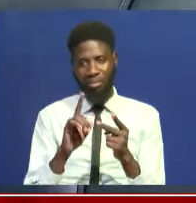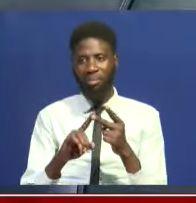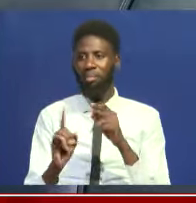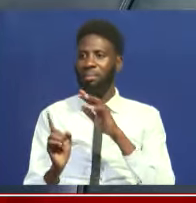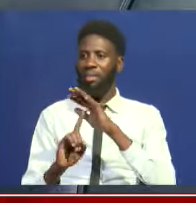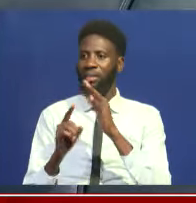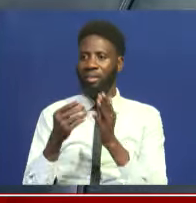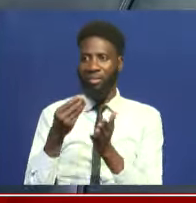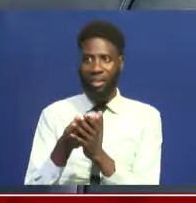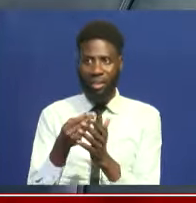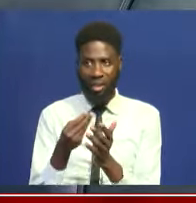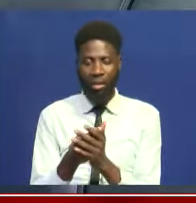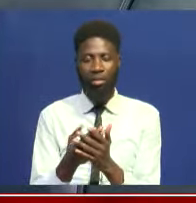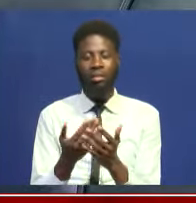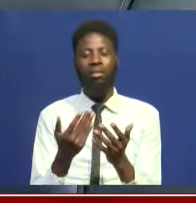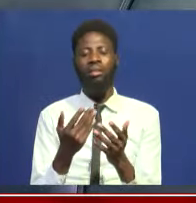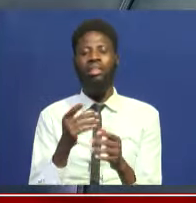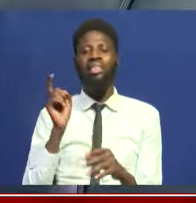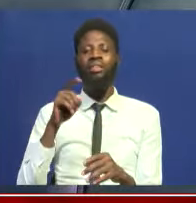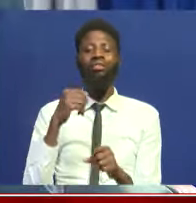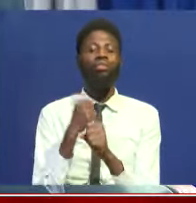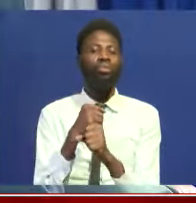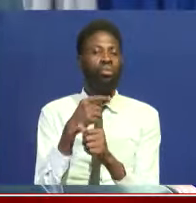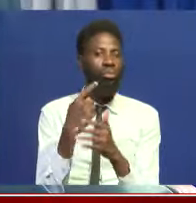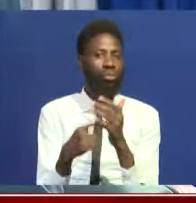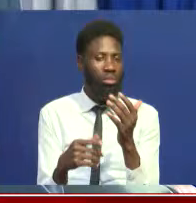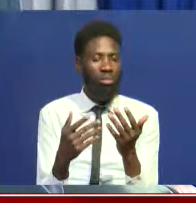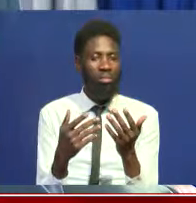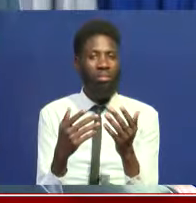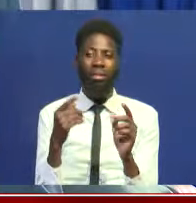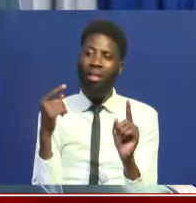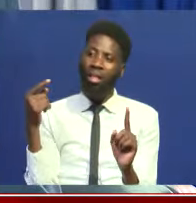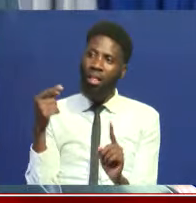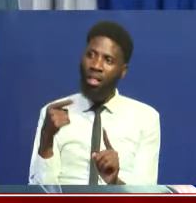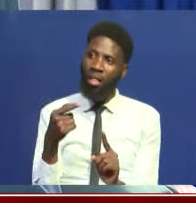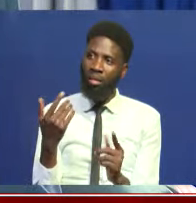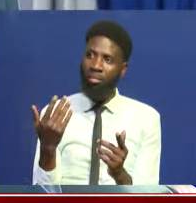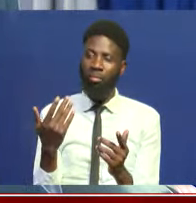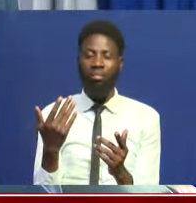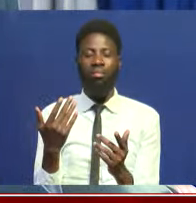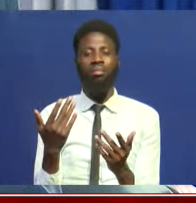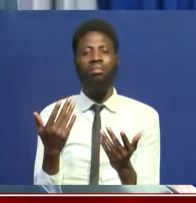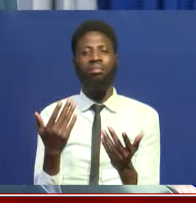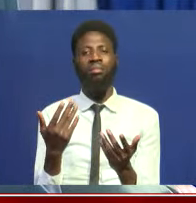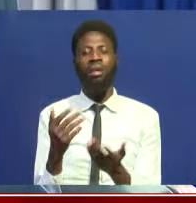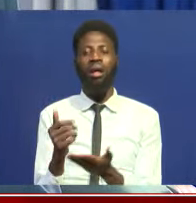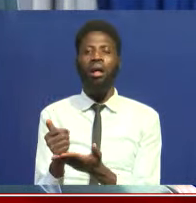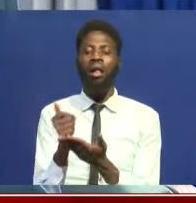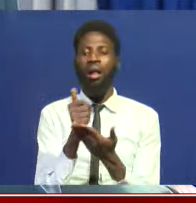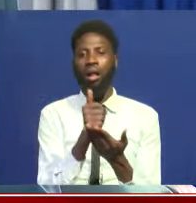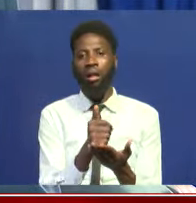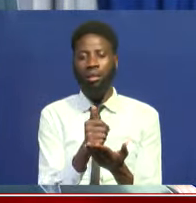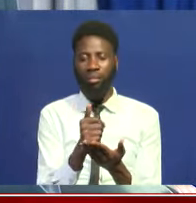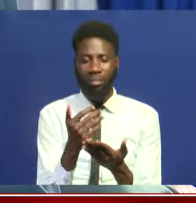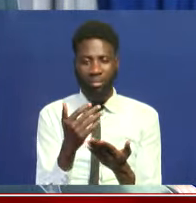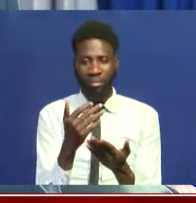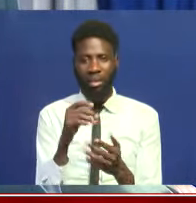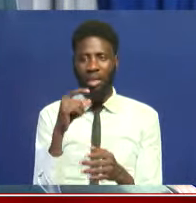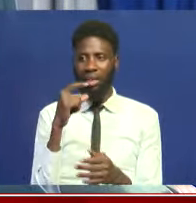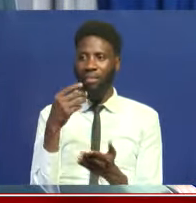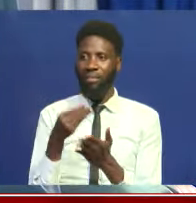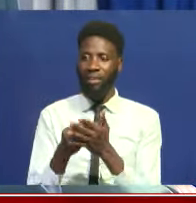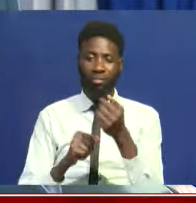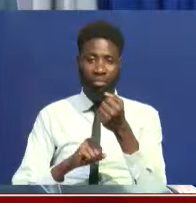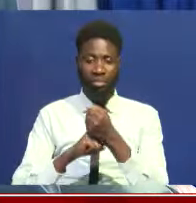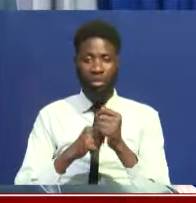public sector players need to do to crowd in green finance, if you will, both from